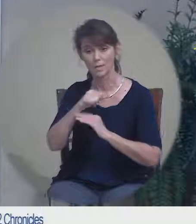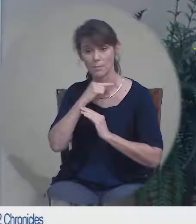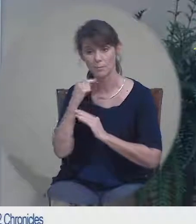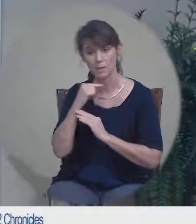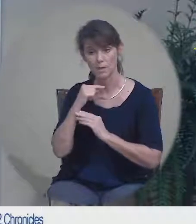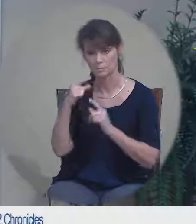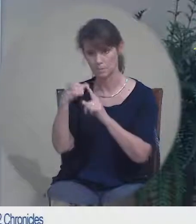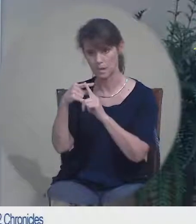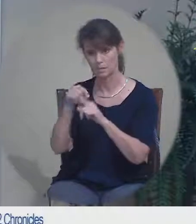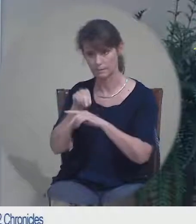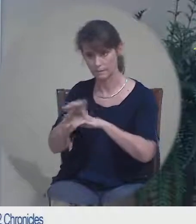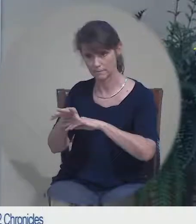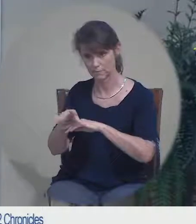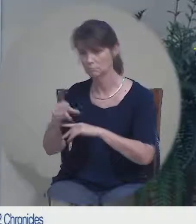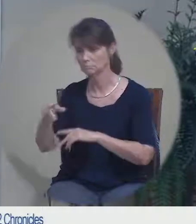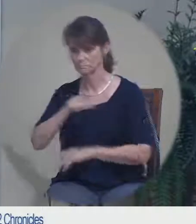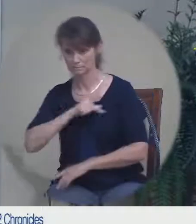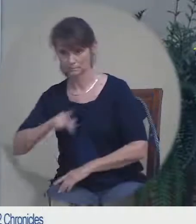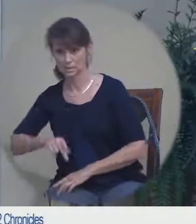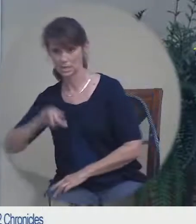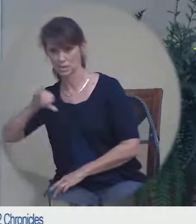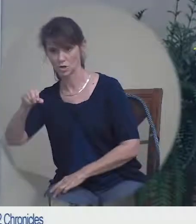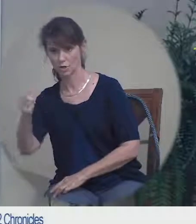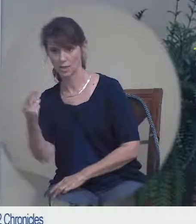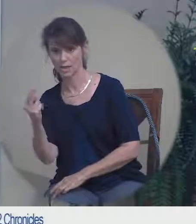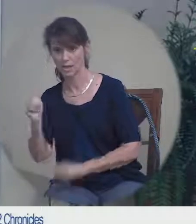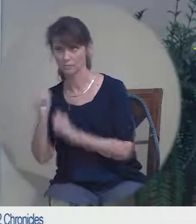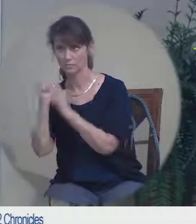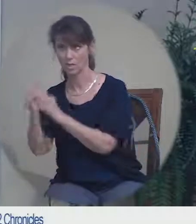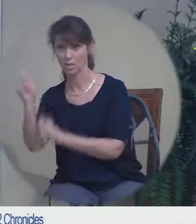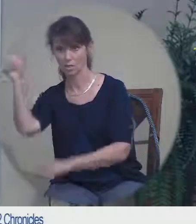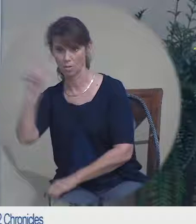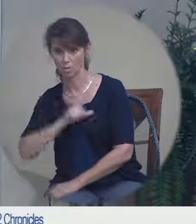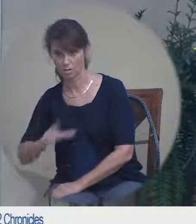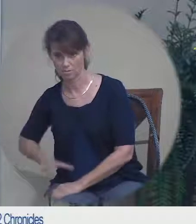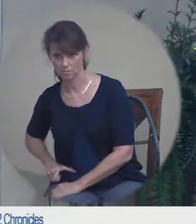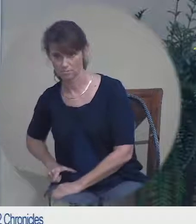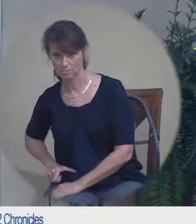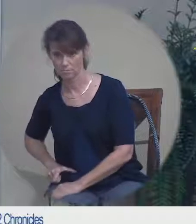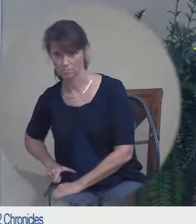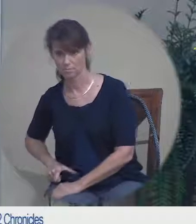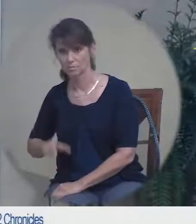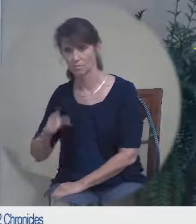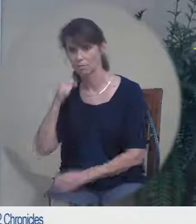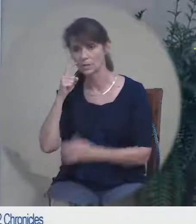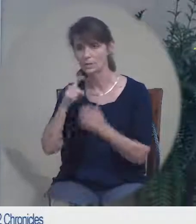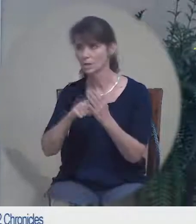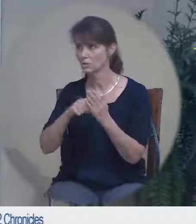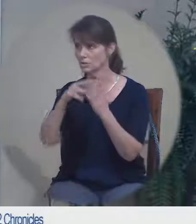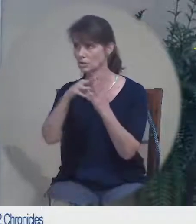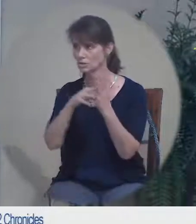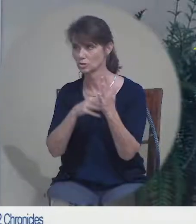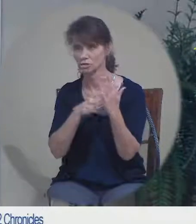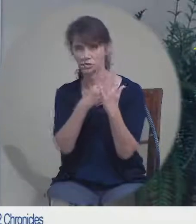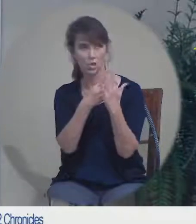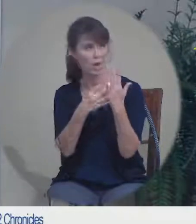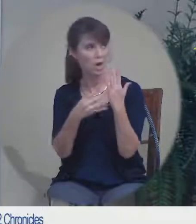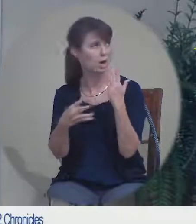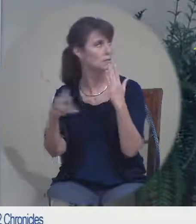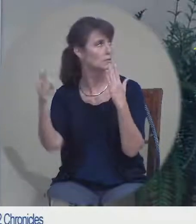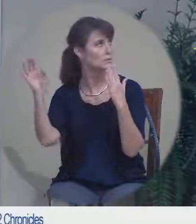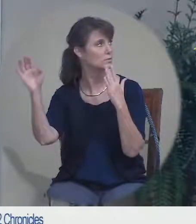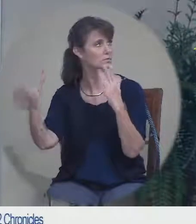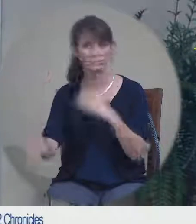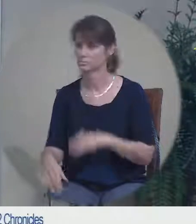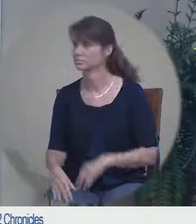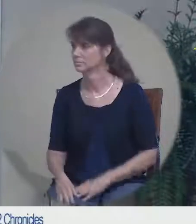influence, Joash stayed true to the Lord. But as we look at this chart, there's some things that I want us to just kind of remind us